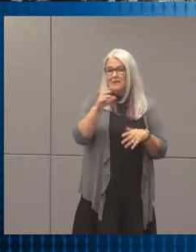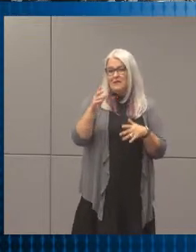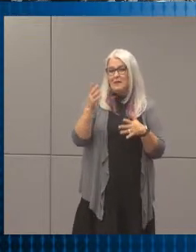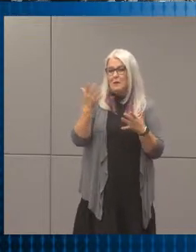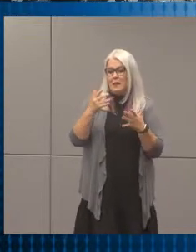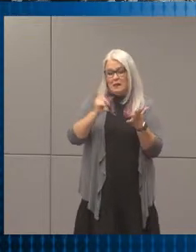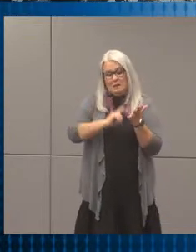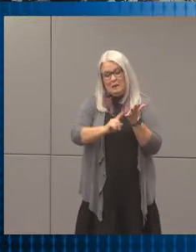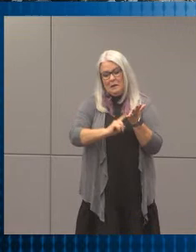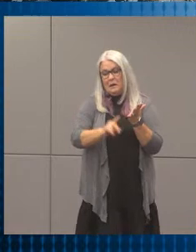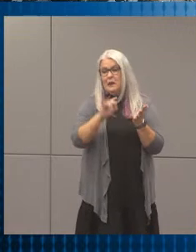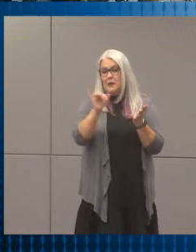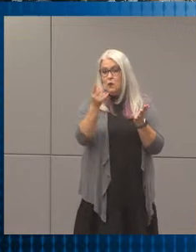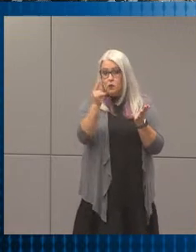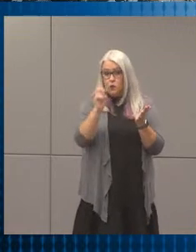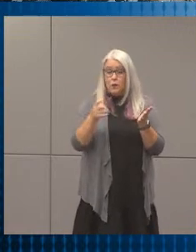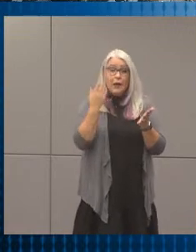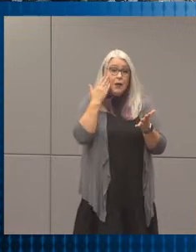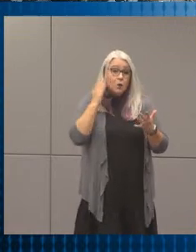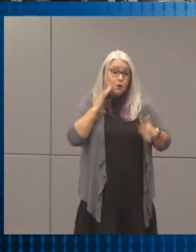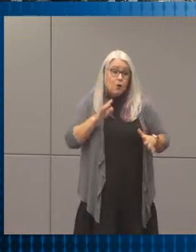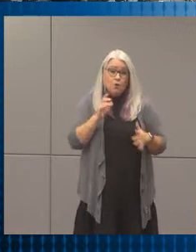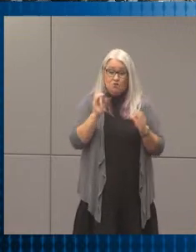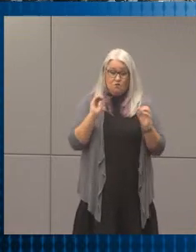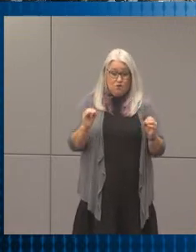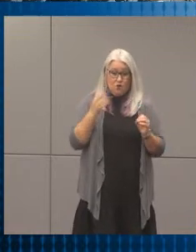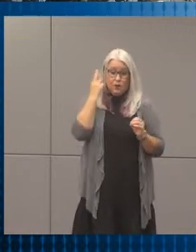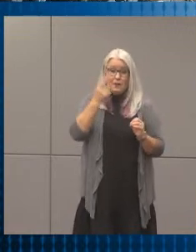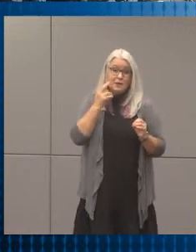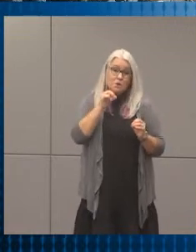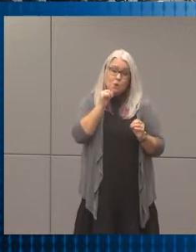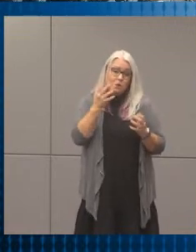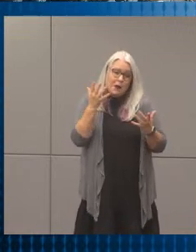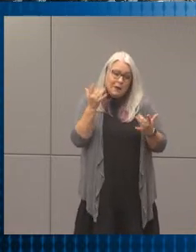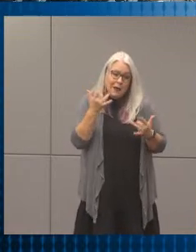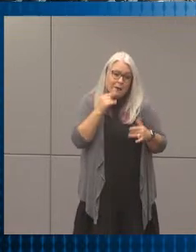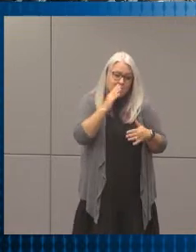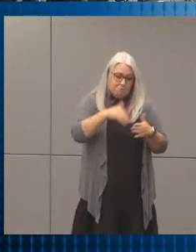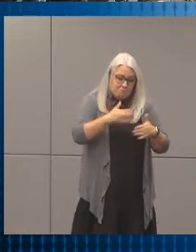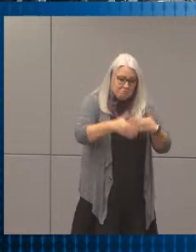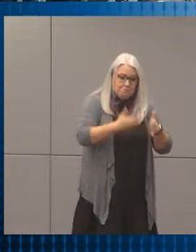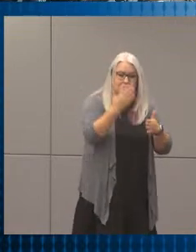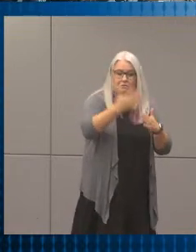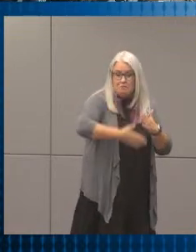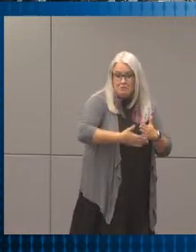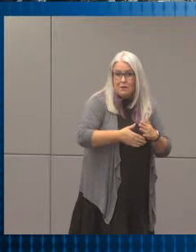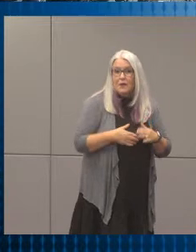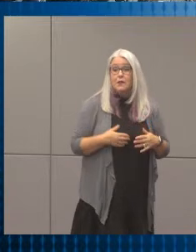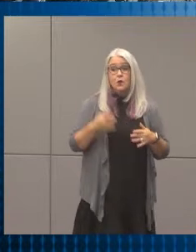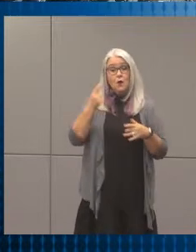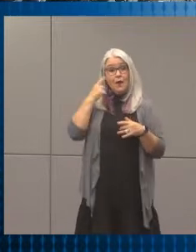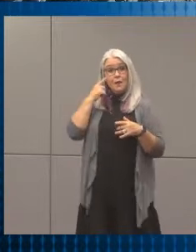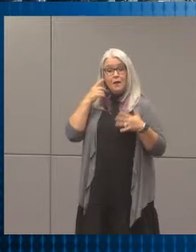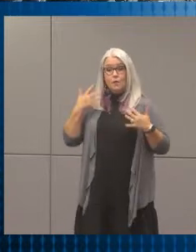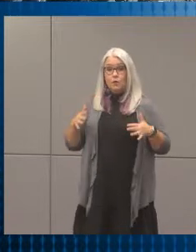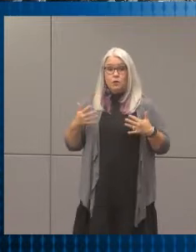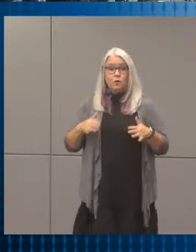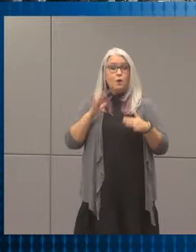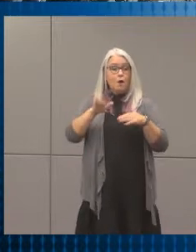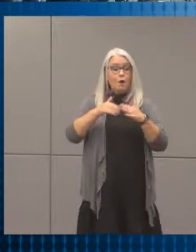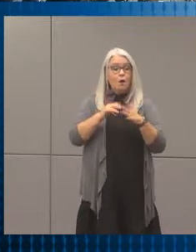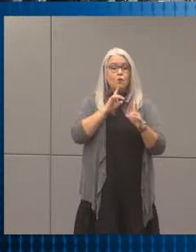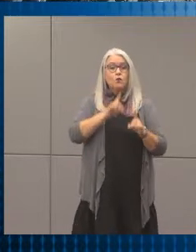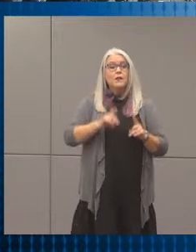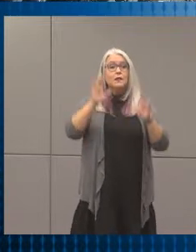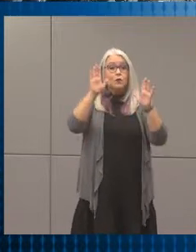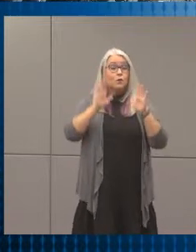do that. I don't see any reason that they would not do that. So I think this report is all good news, frankly, because that is